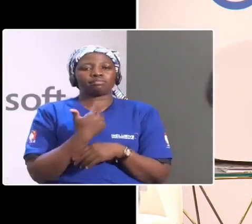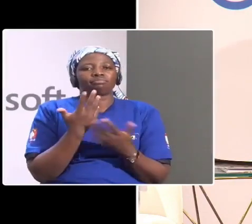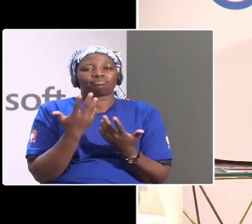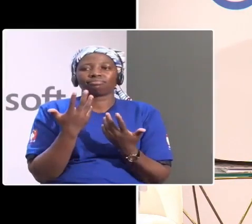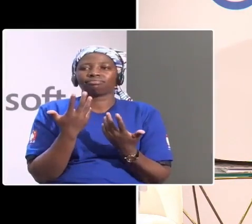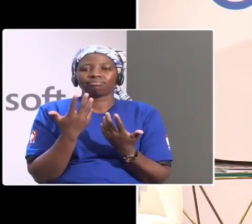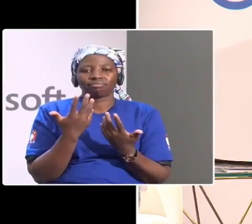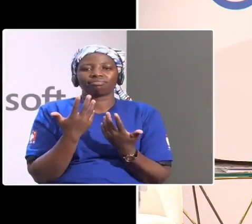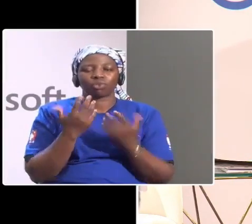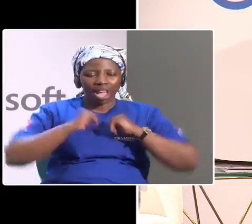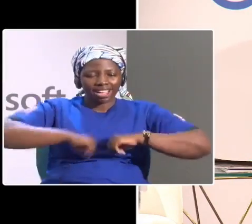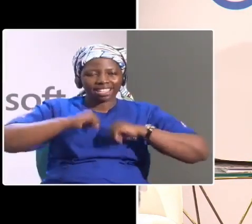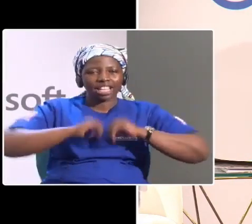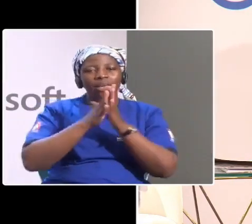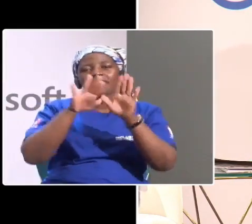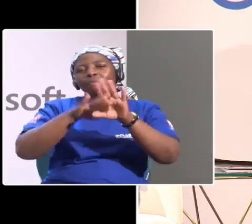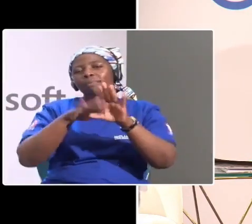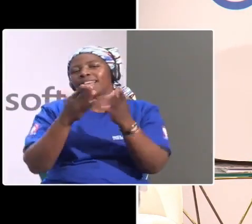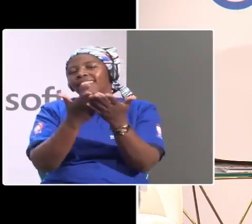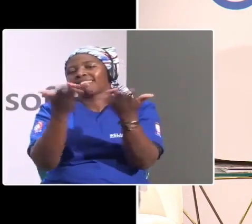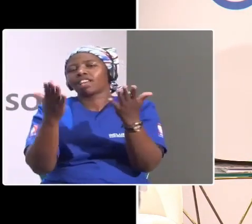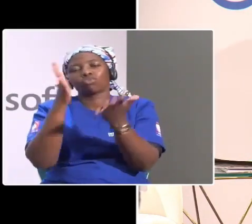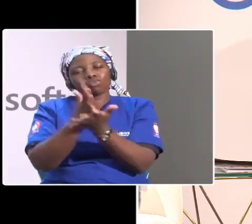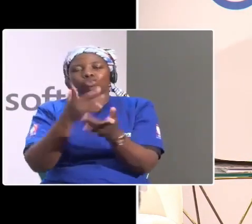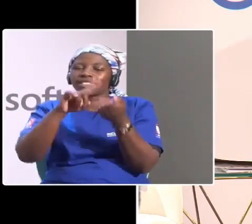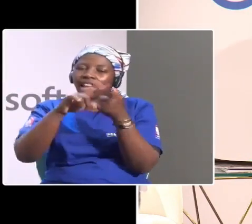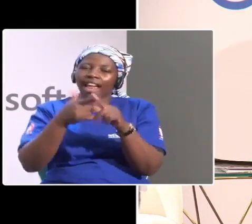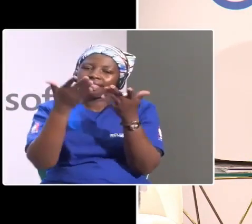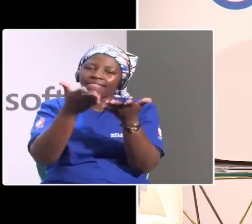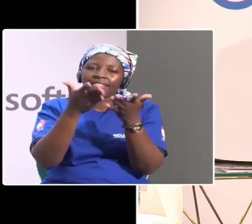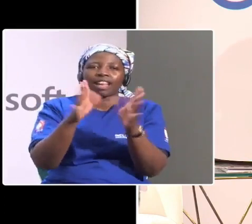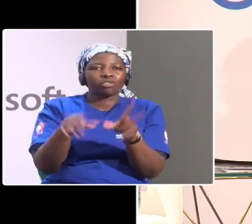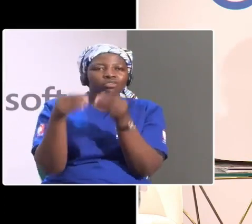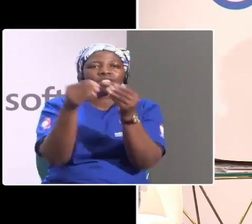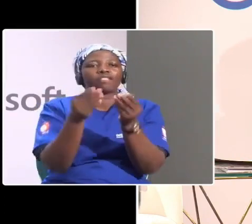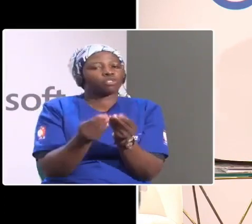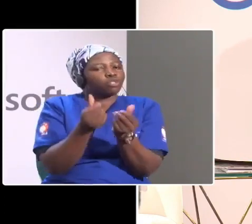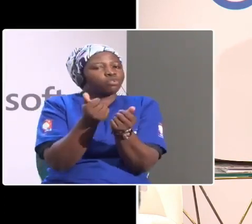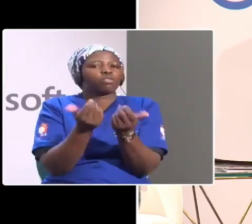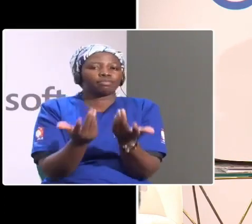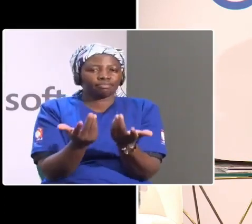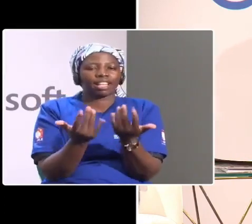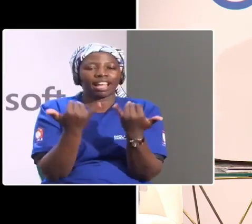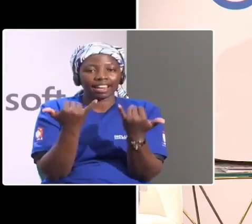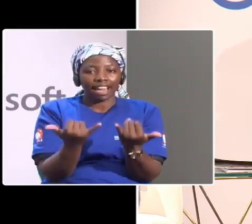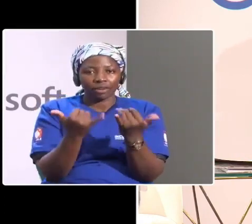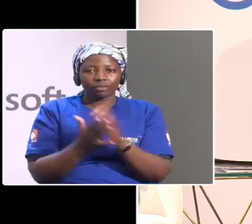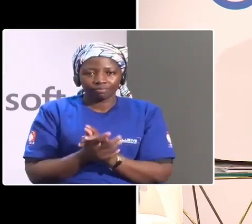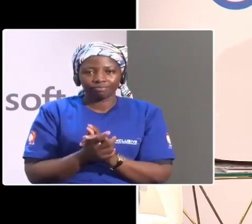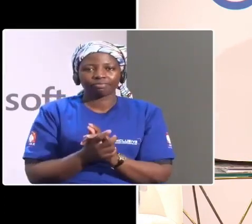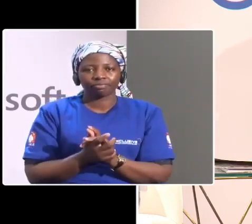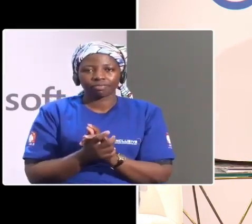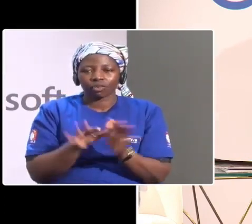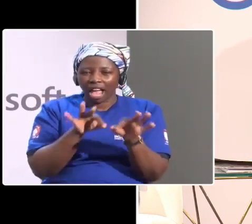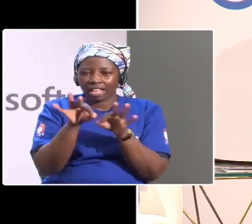here that standards actually are there to provide solutions. Now, to demystify standards